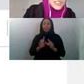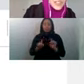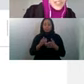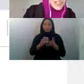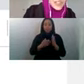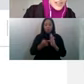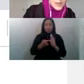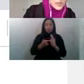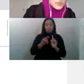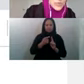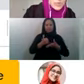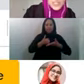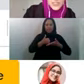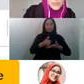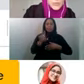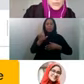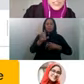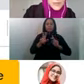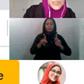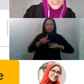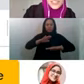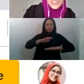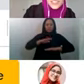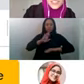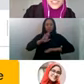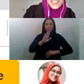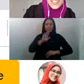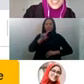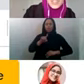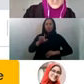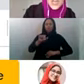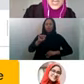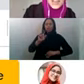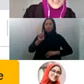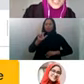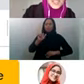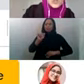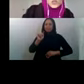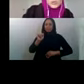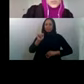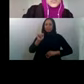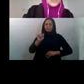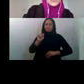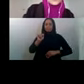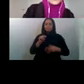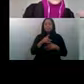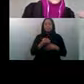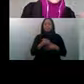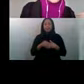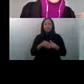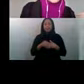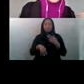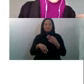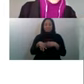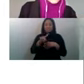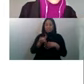that we'll probably be talking about more in depth is zakat. And zakat is 2.5% of our wealth.